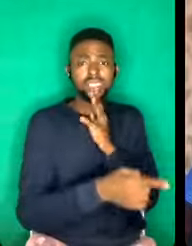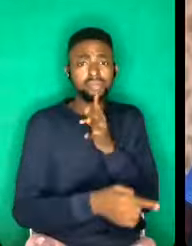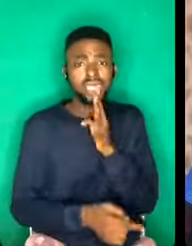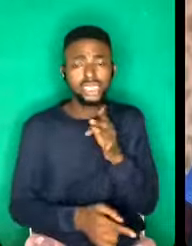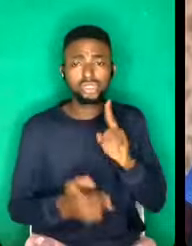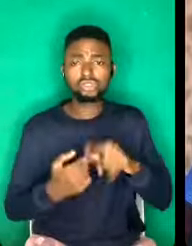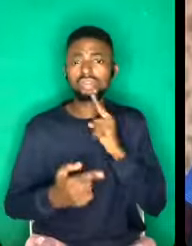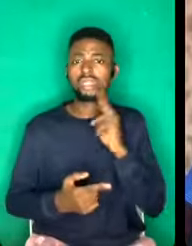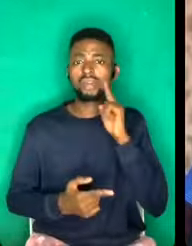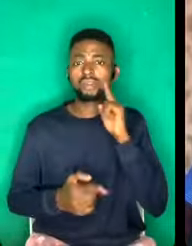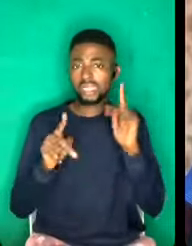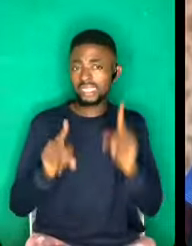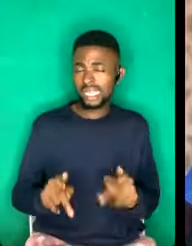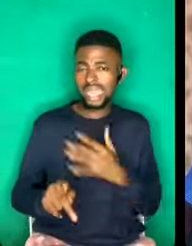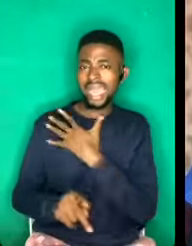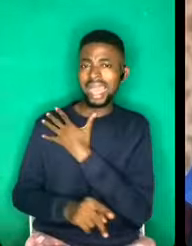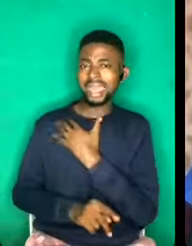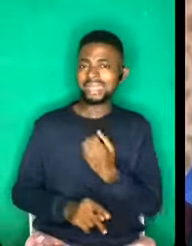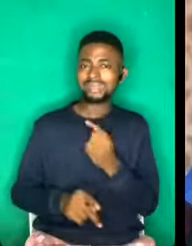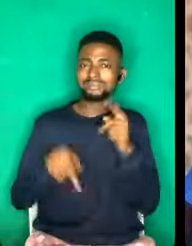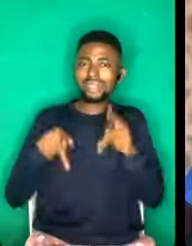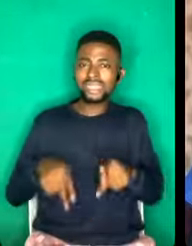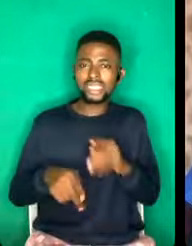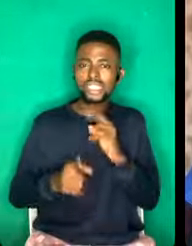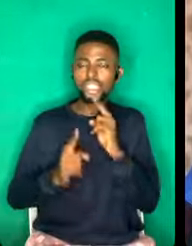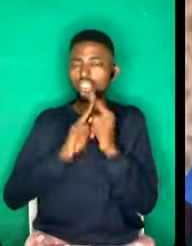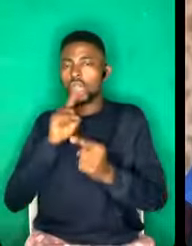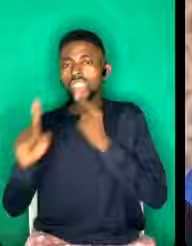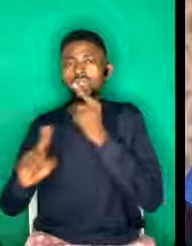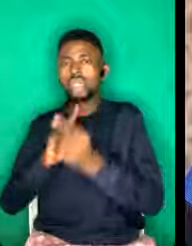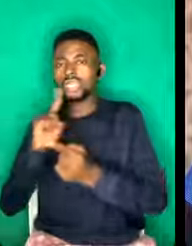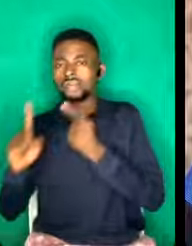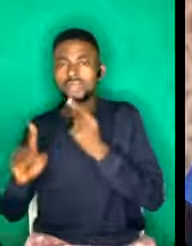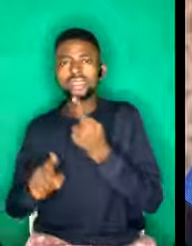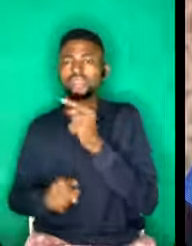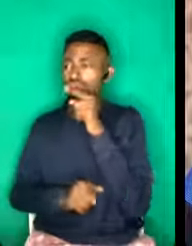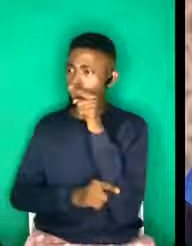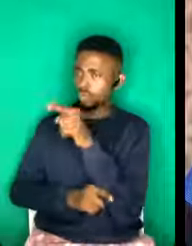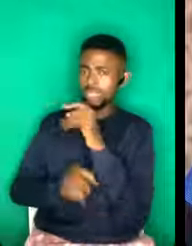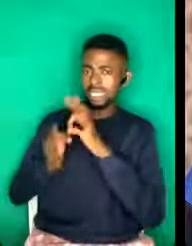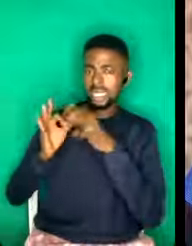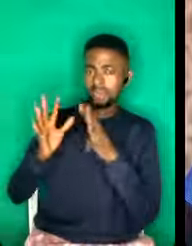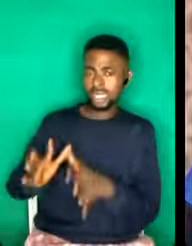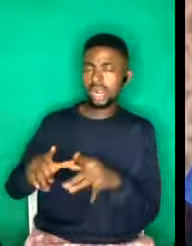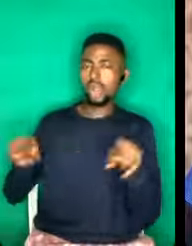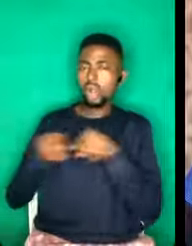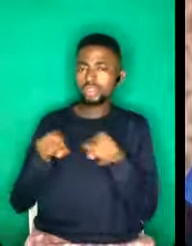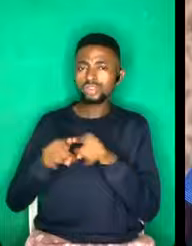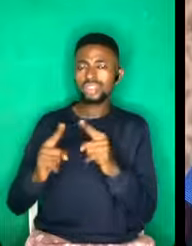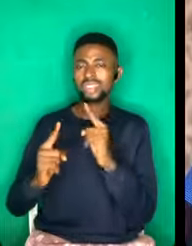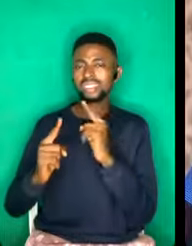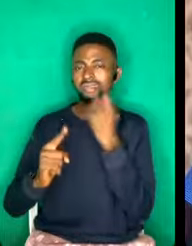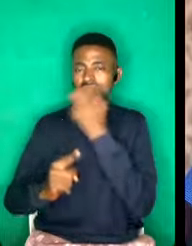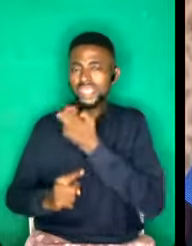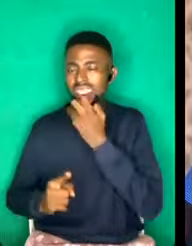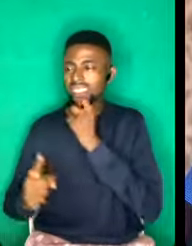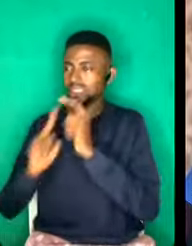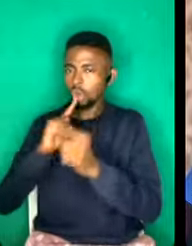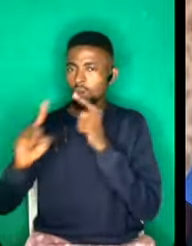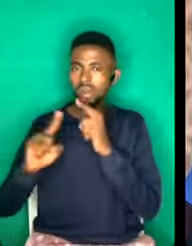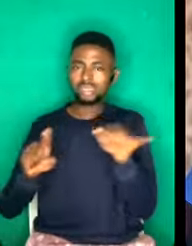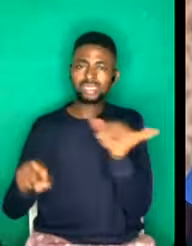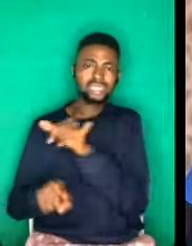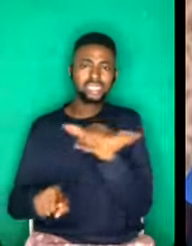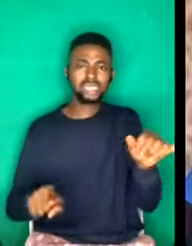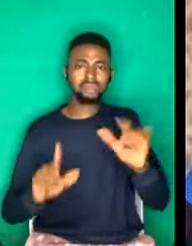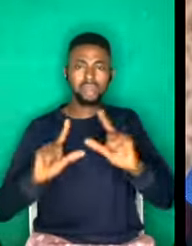person and the person is talking back, you as an interpreter, you should also speak at that same rate. Do not wait for the